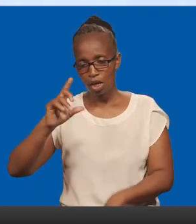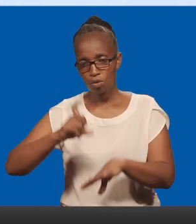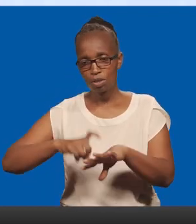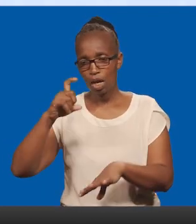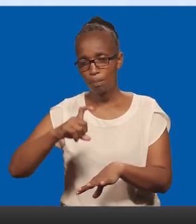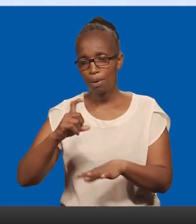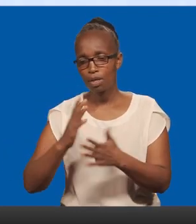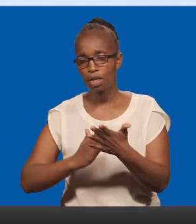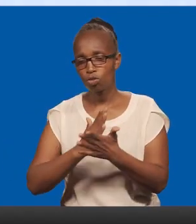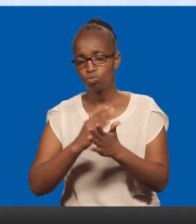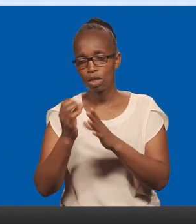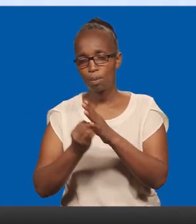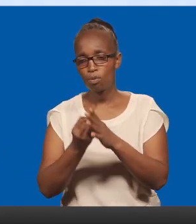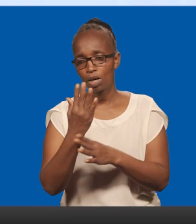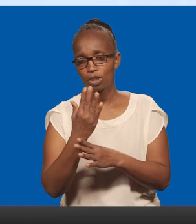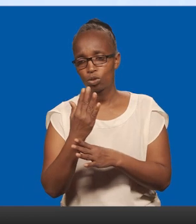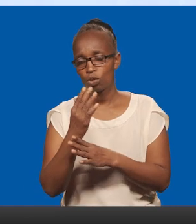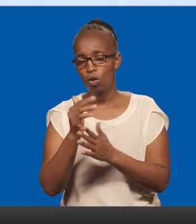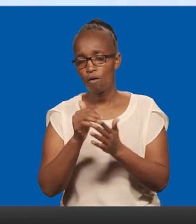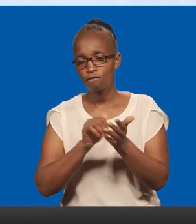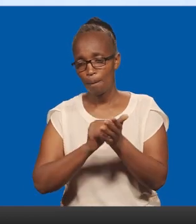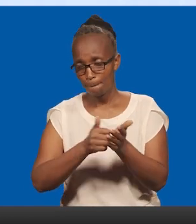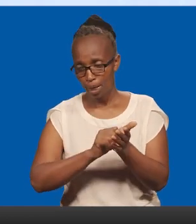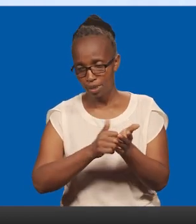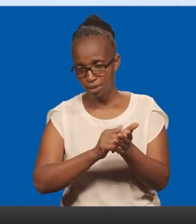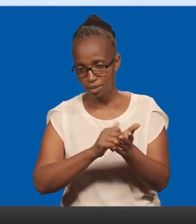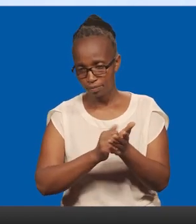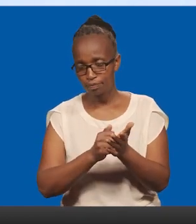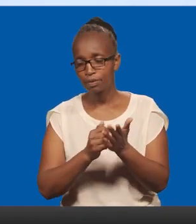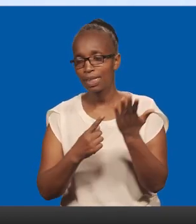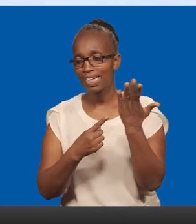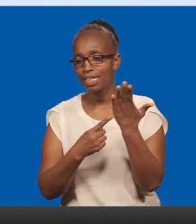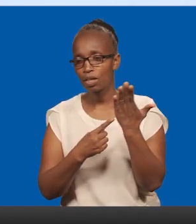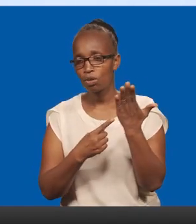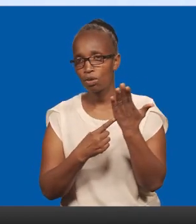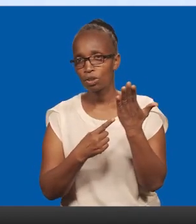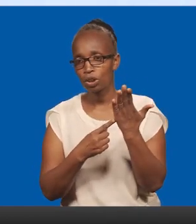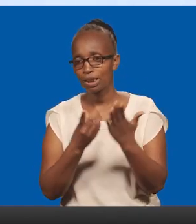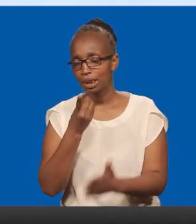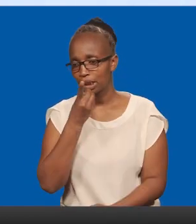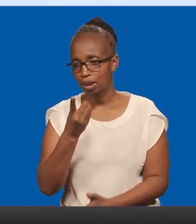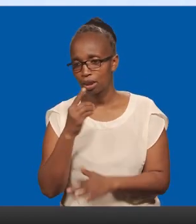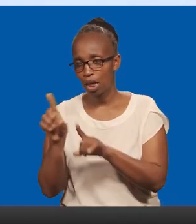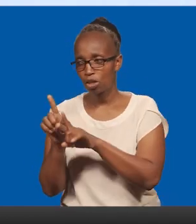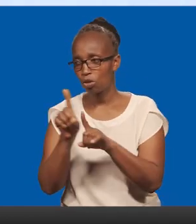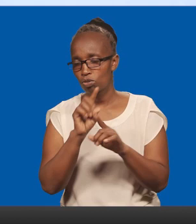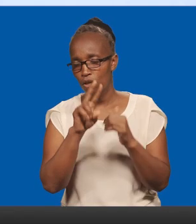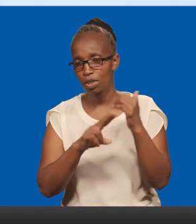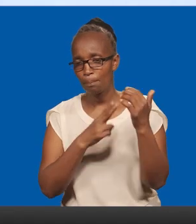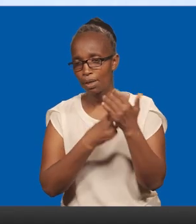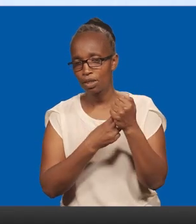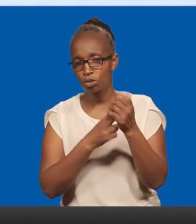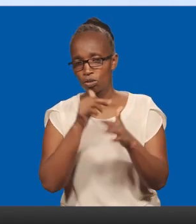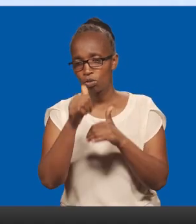in Meru to improve their production in maize and in sorghum. Our purpose is to leverage technology, data, and partnerships